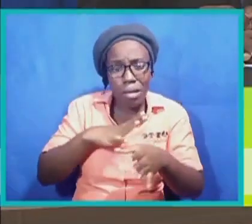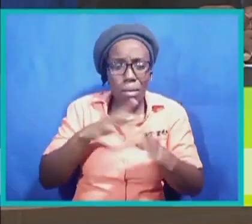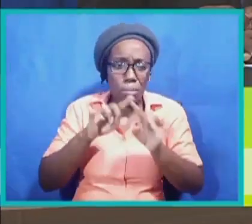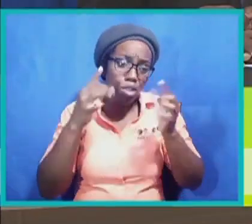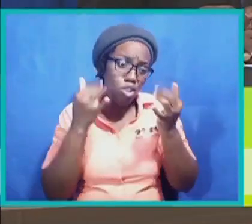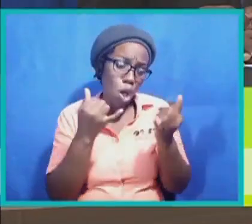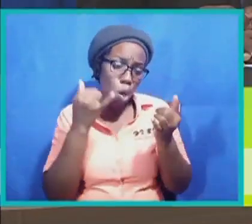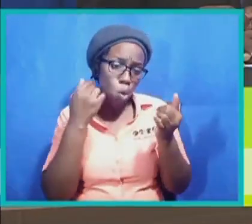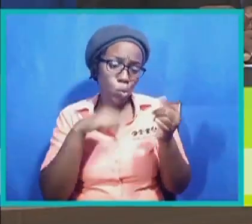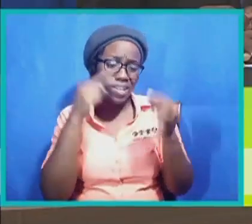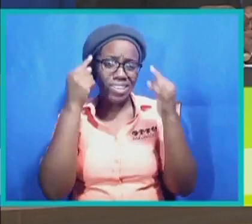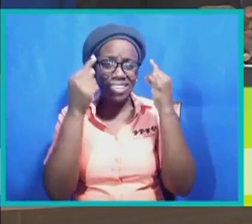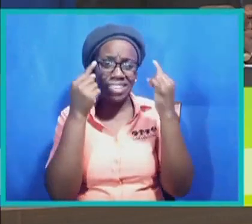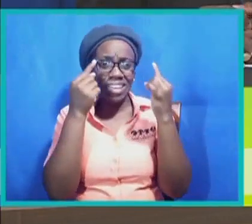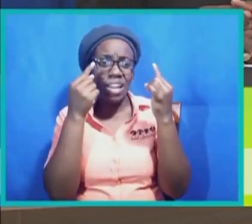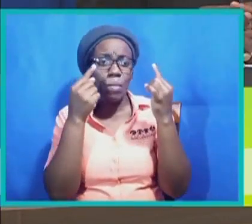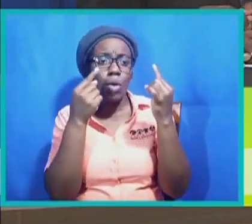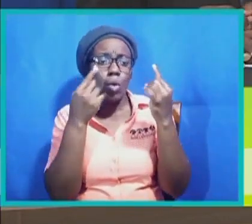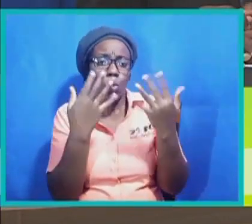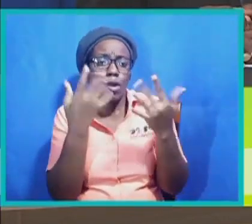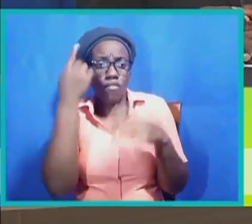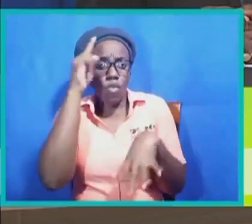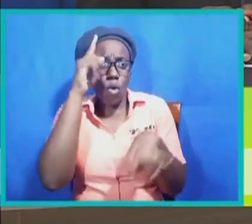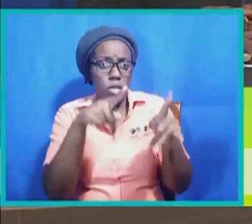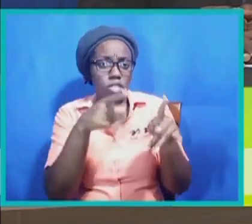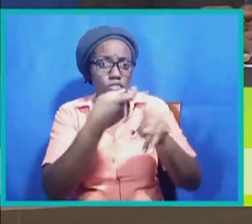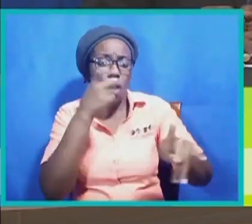been doing with the training that was done here.